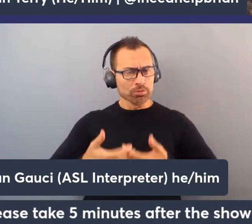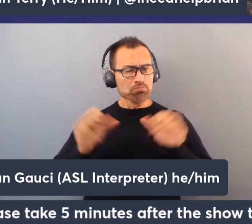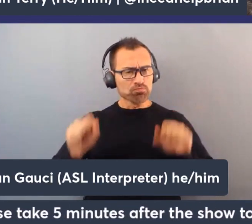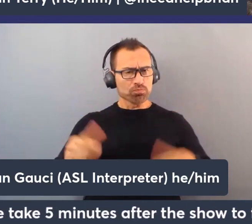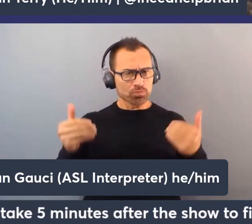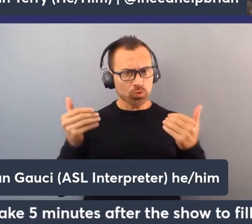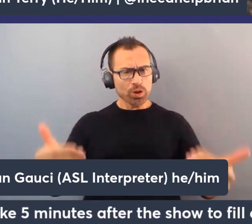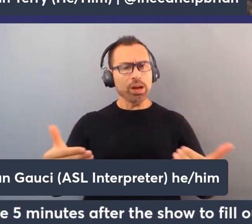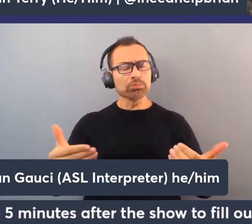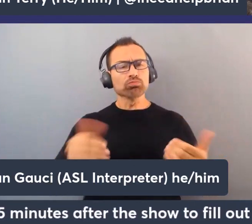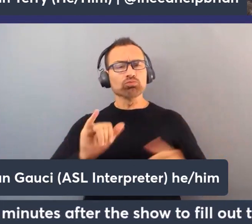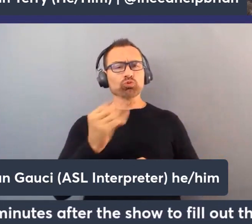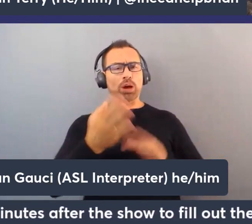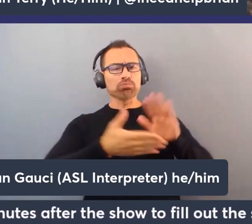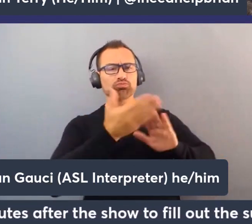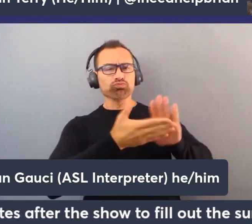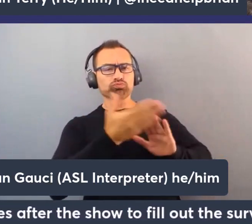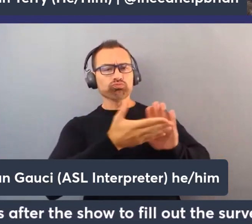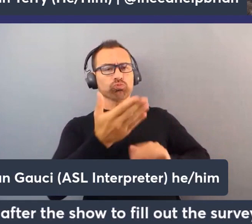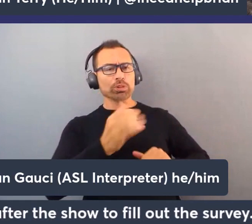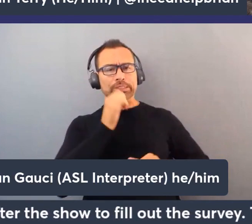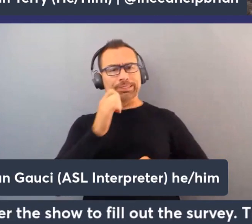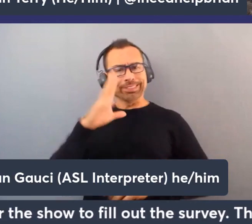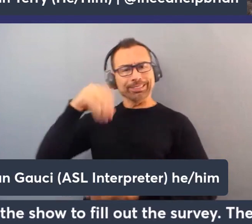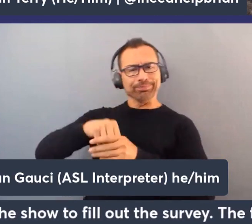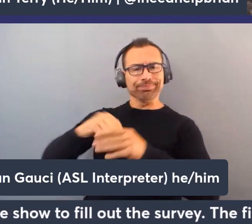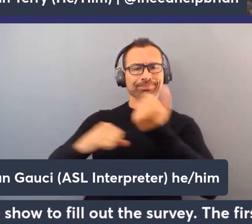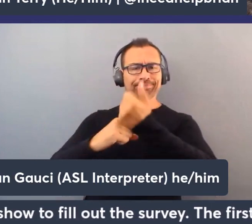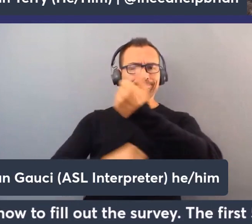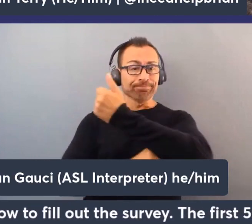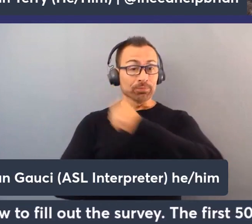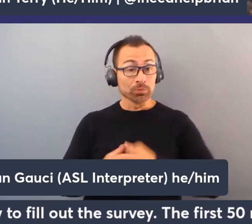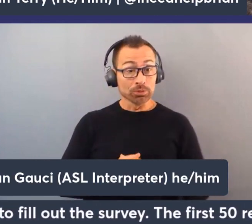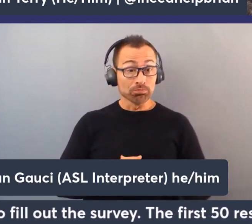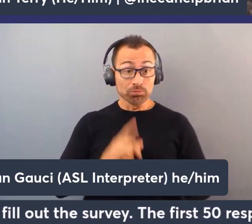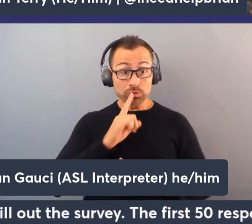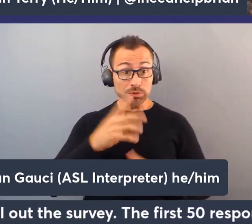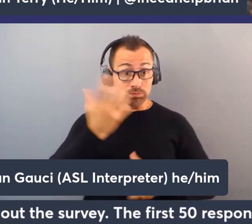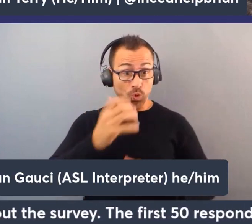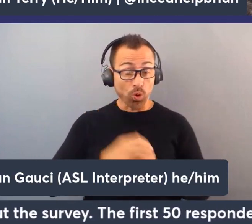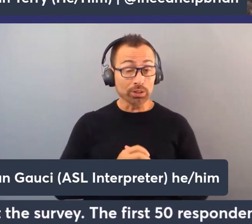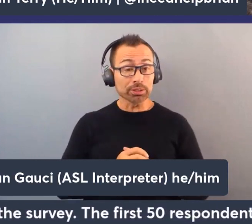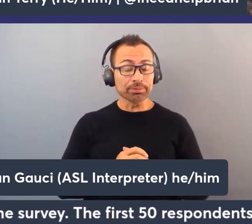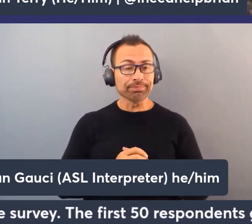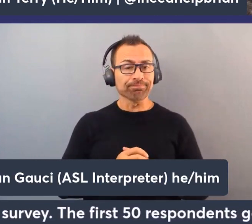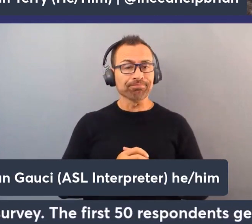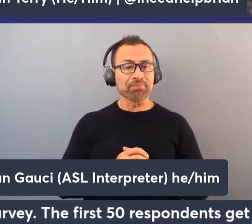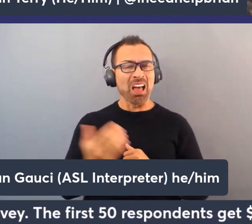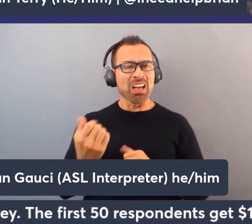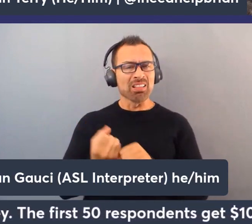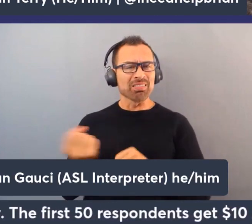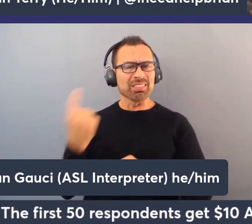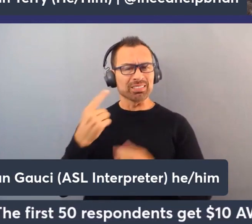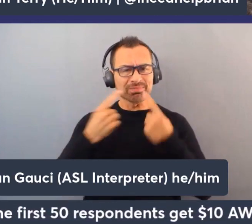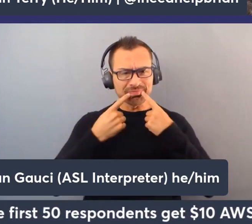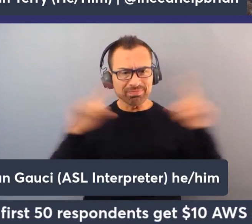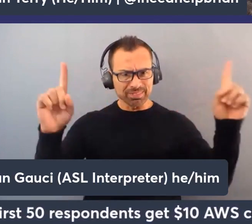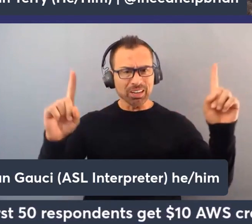your daily life. So pretty awesome. And yeah, like I said, we announced it at reInvent last year, and we just made it generally